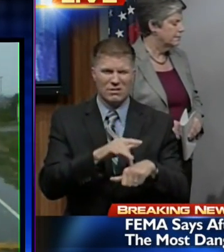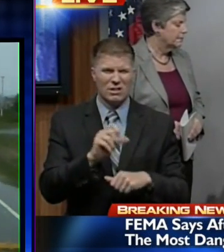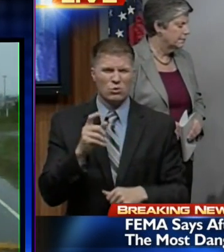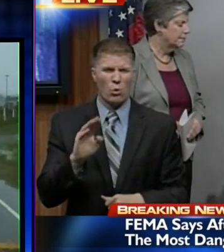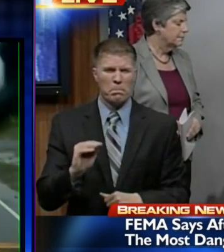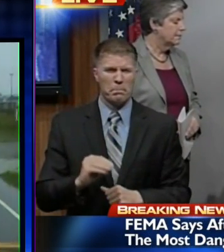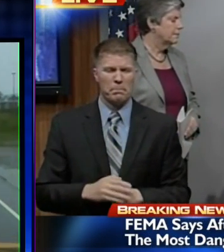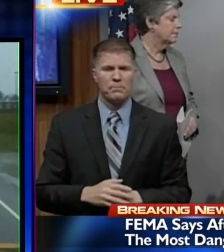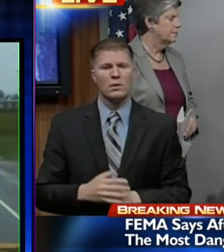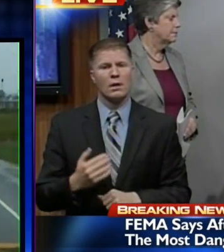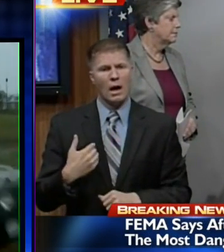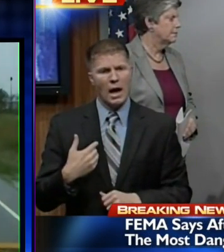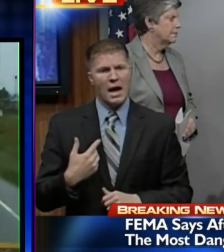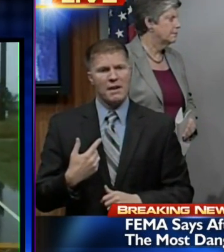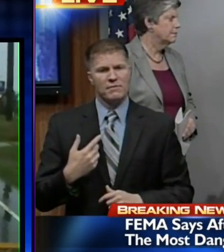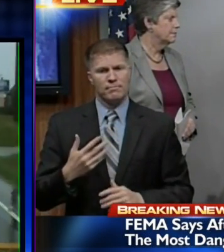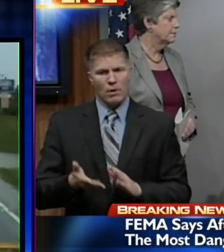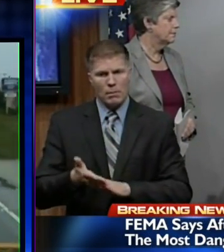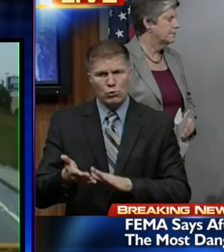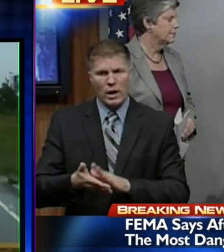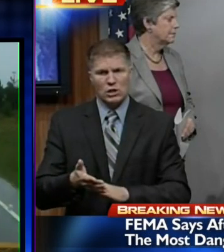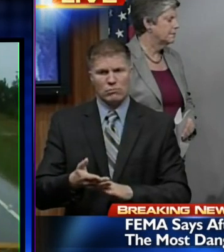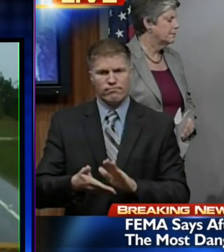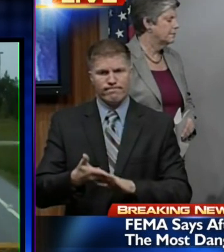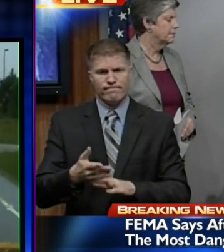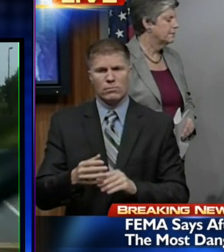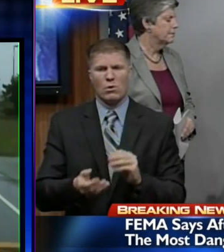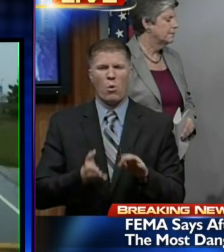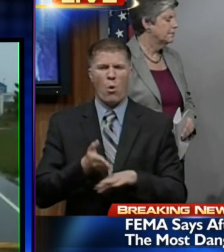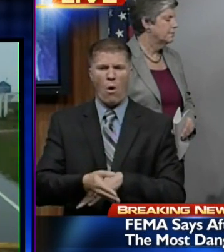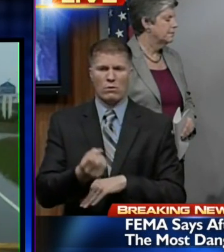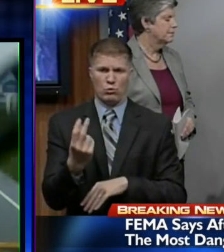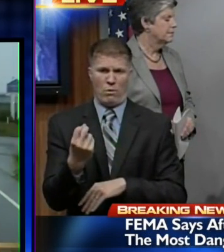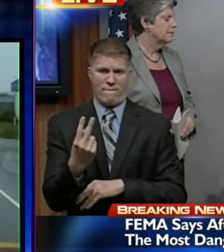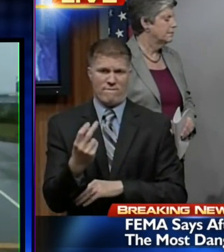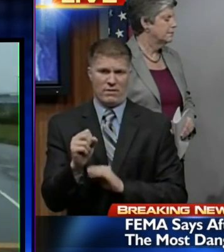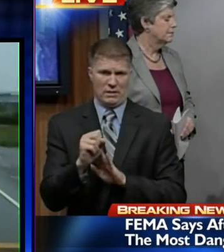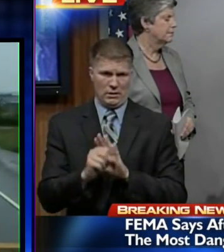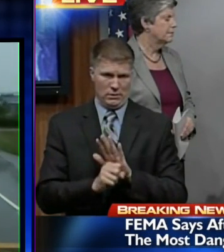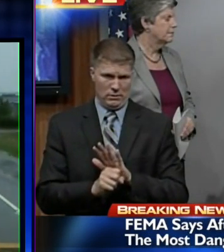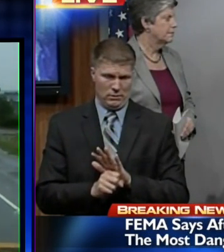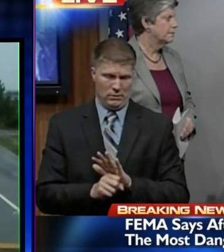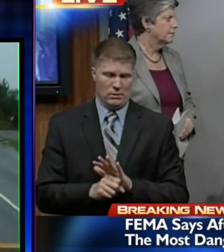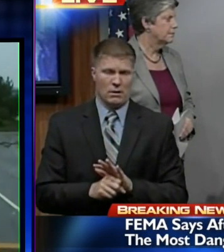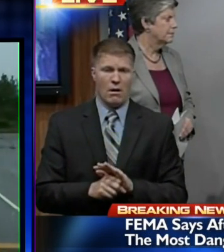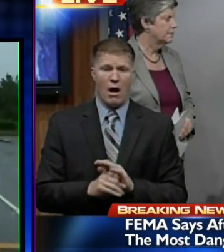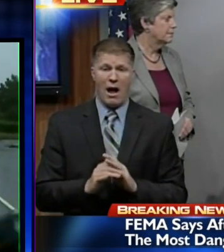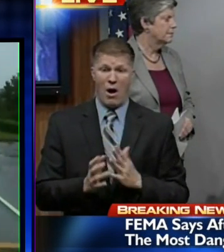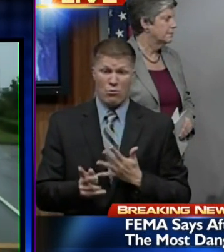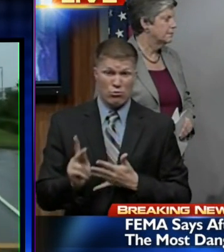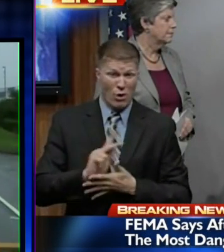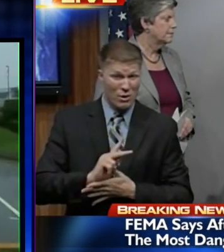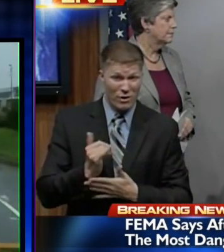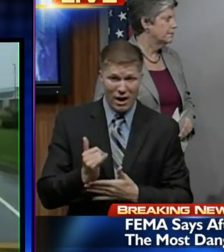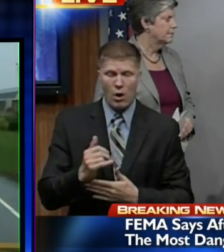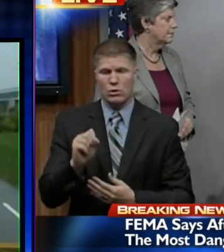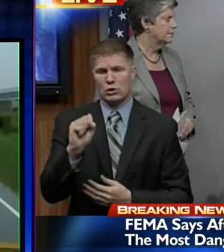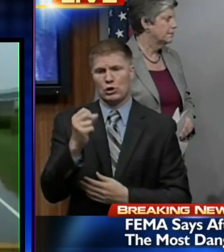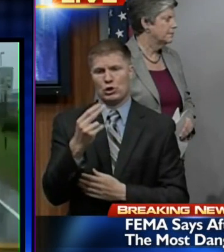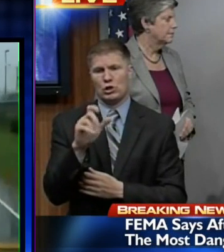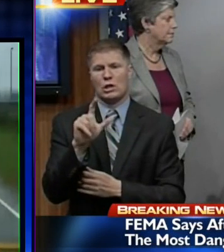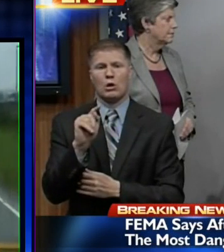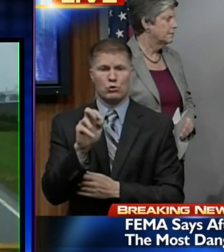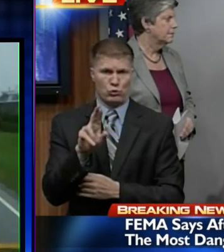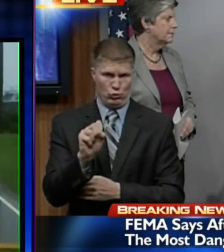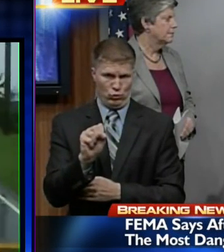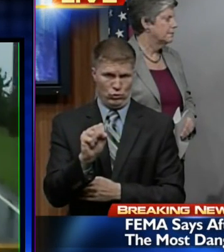have operations in more than a dozen states. Our priority right now is sheltering, and last night